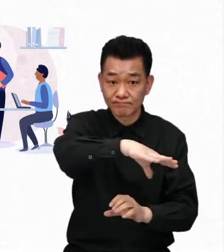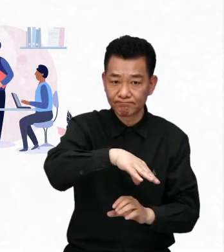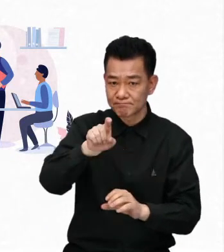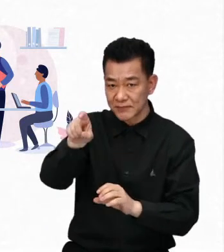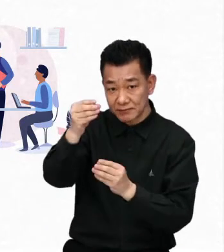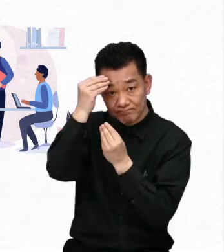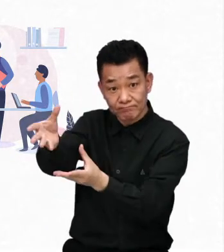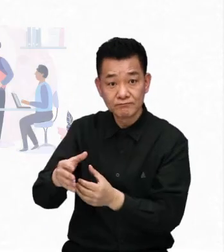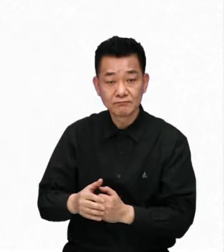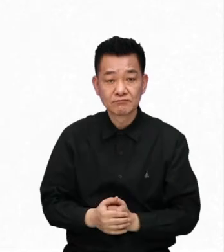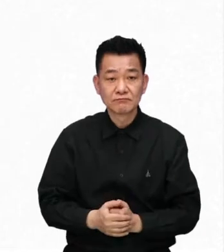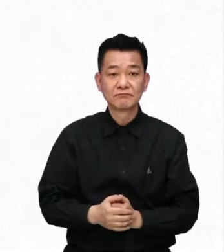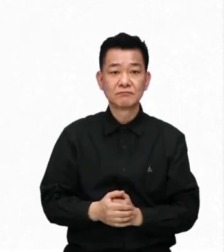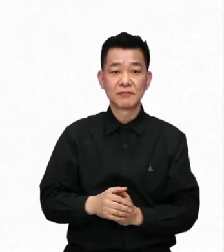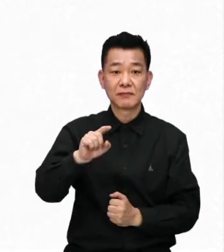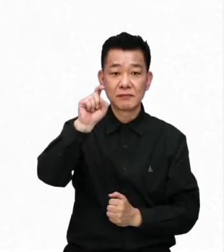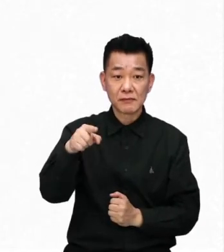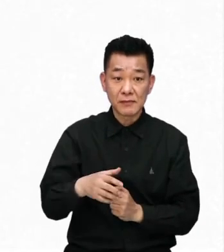group?